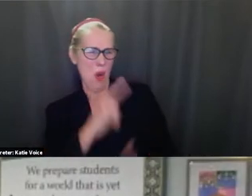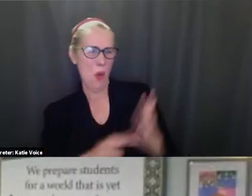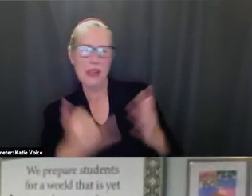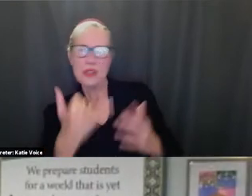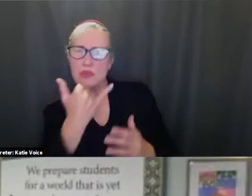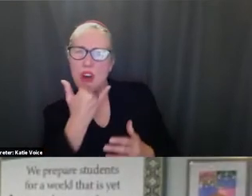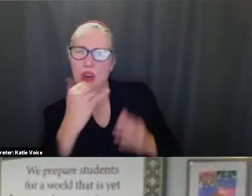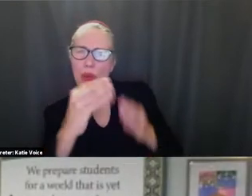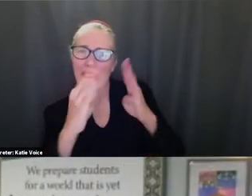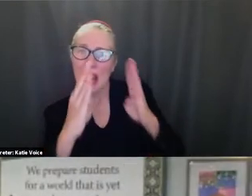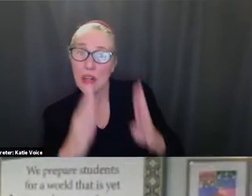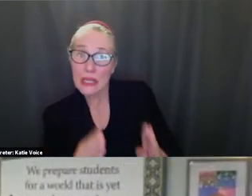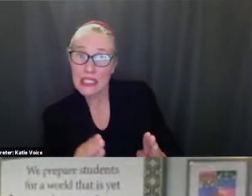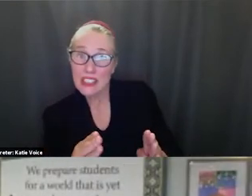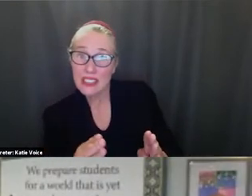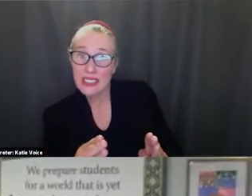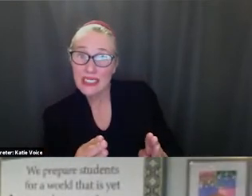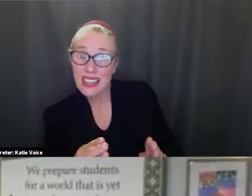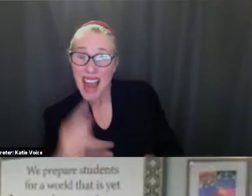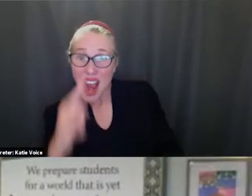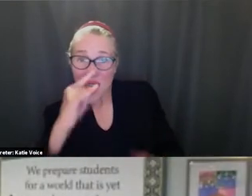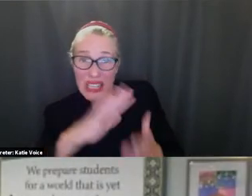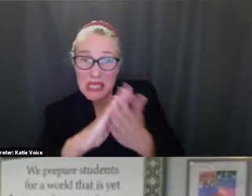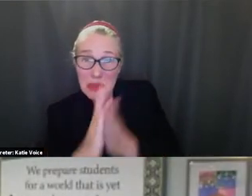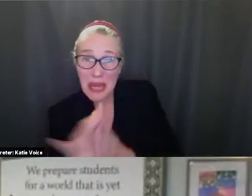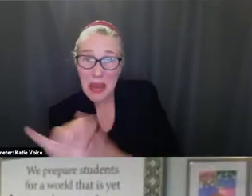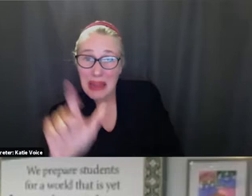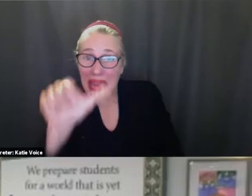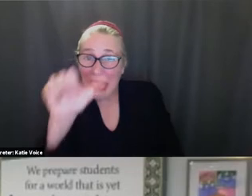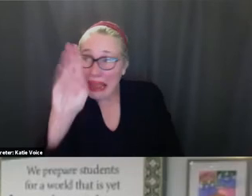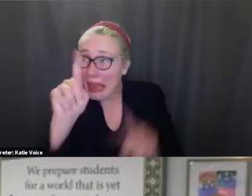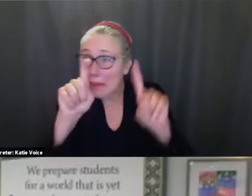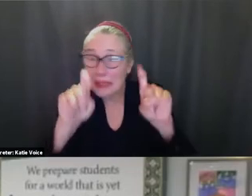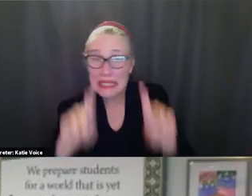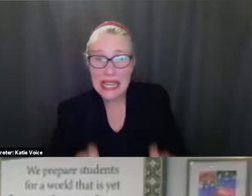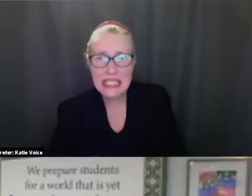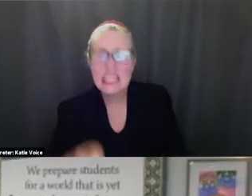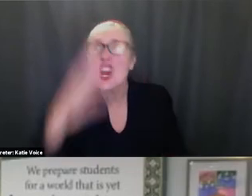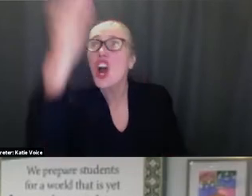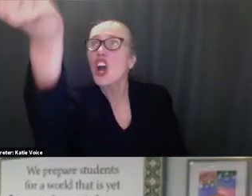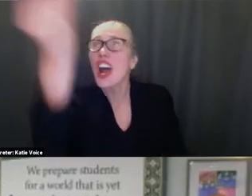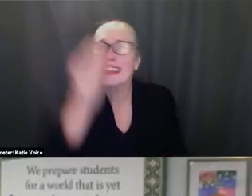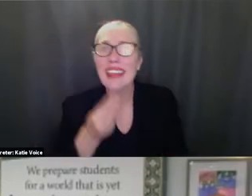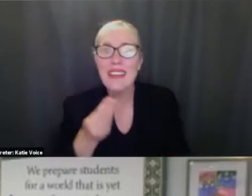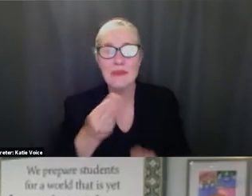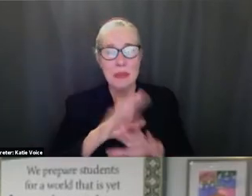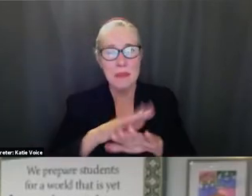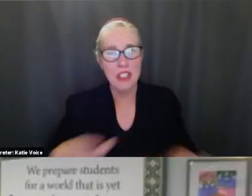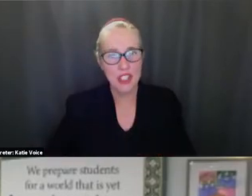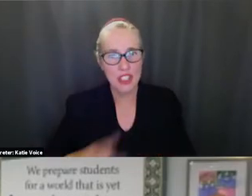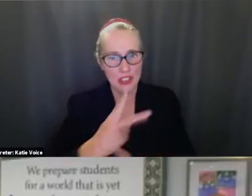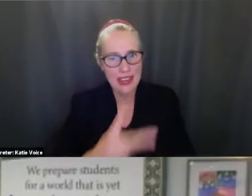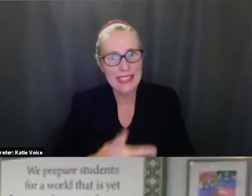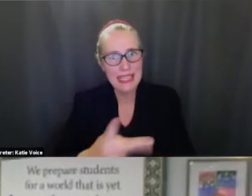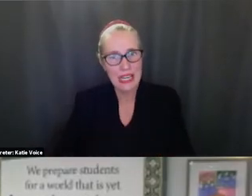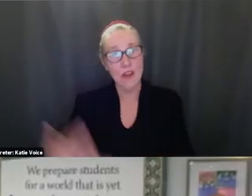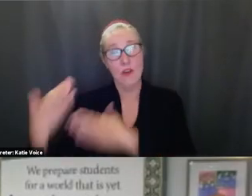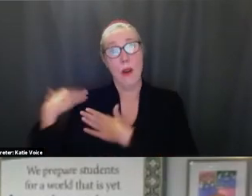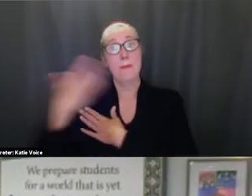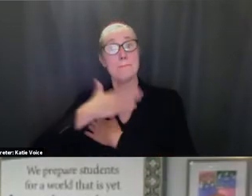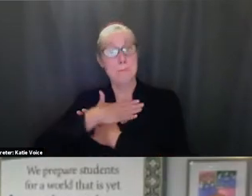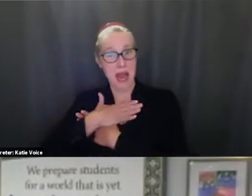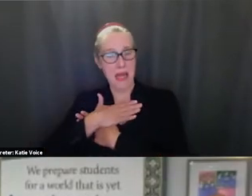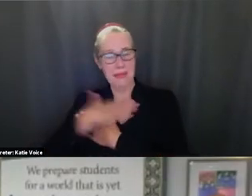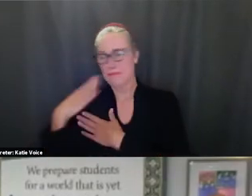our kids are going to be test subjects god gave me my children to care for not you and i will decide